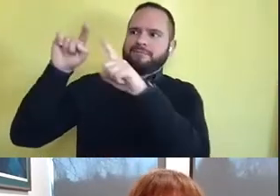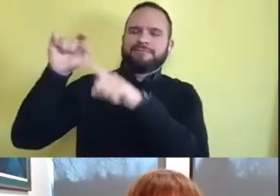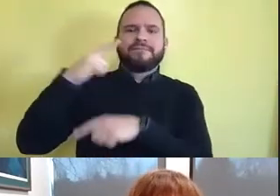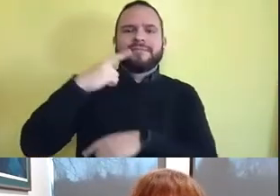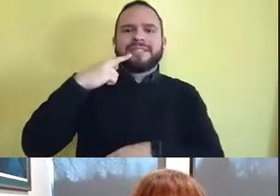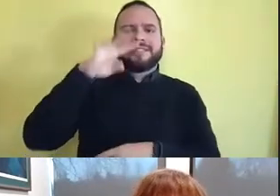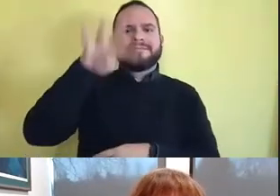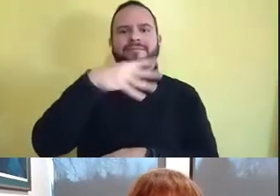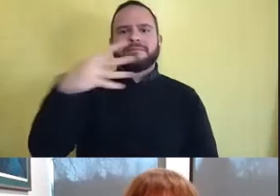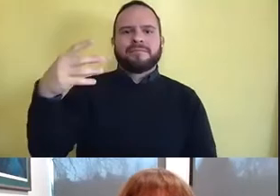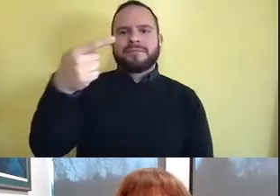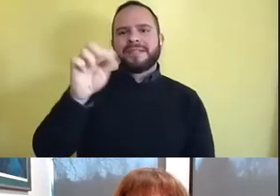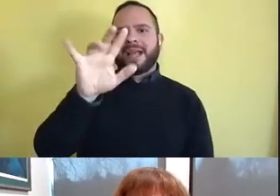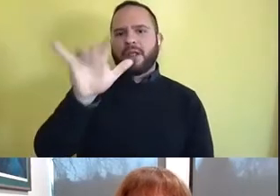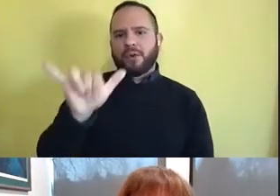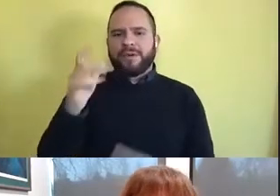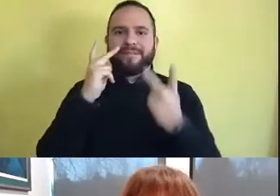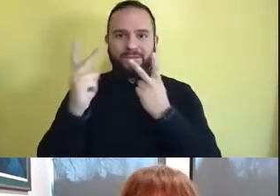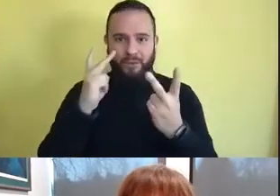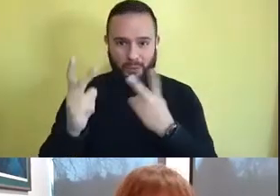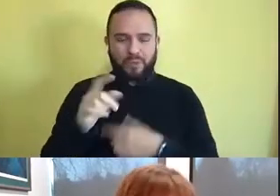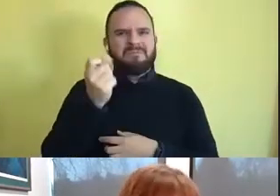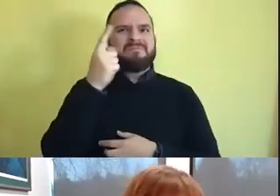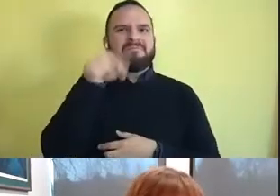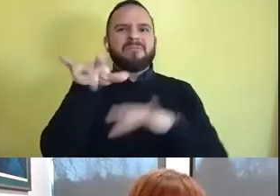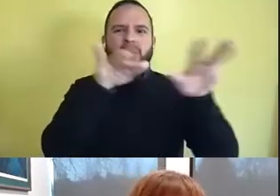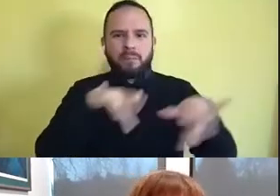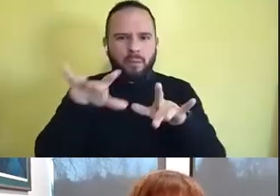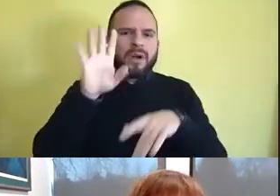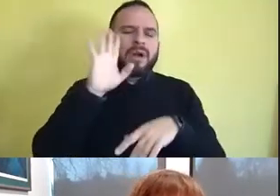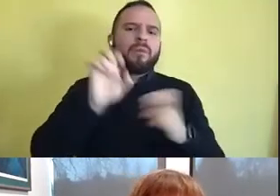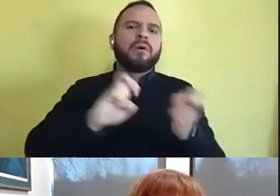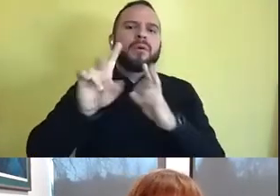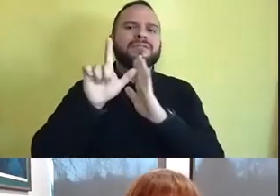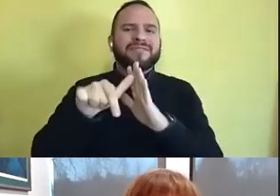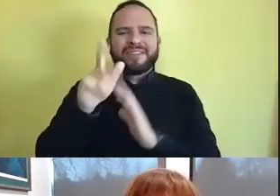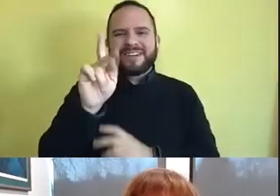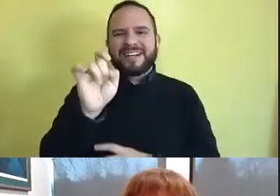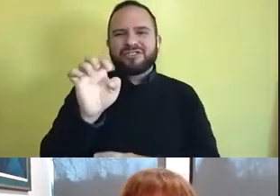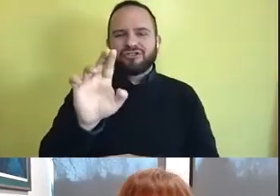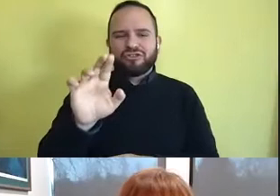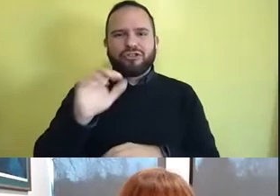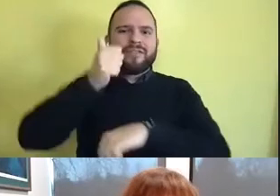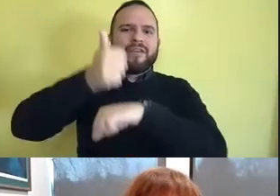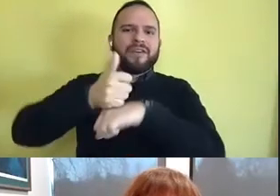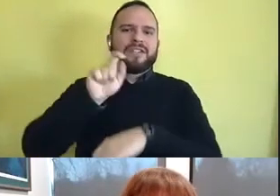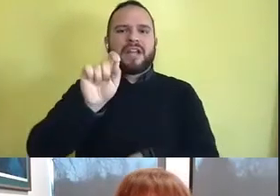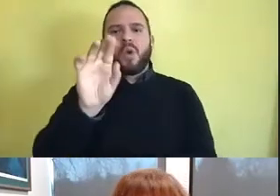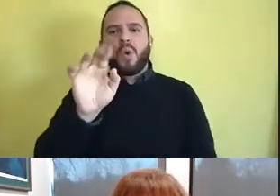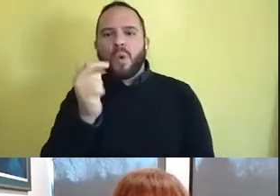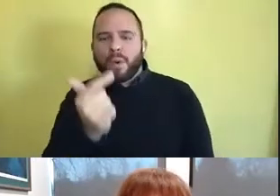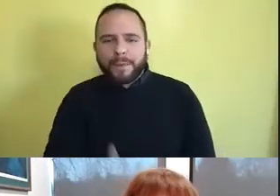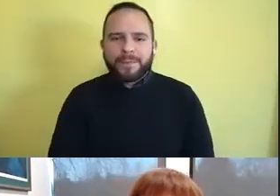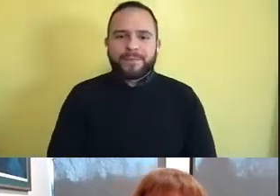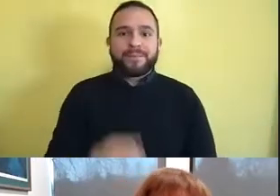being recorded and we'll post it later on kesslerfoundation.org. As an attendee of this website, you're a webinar, you're